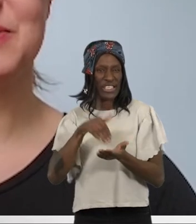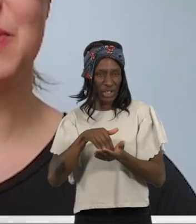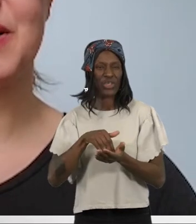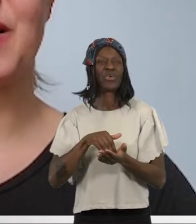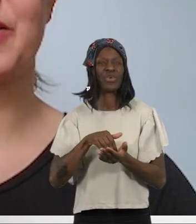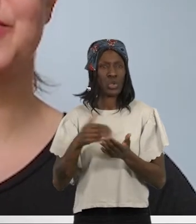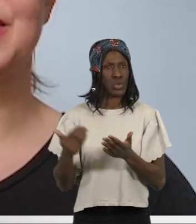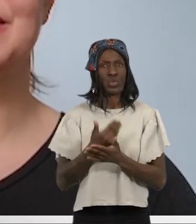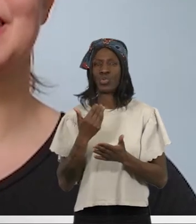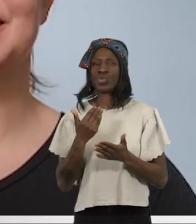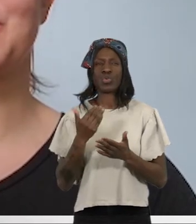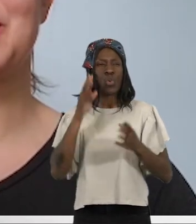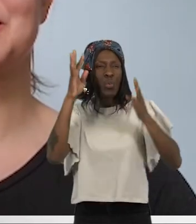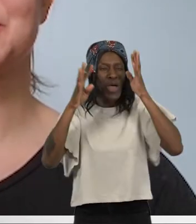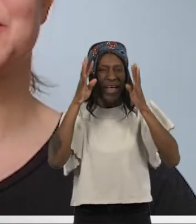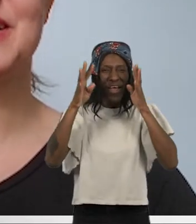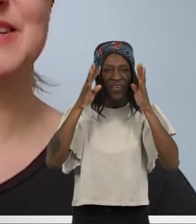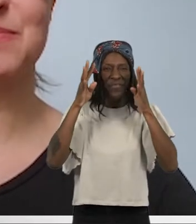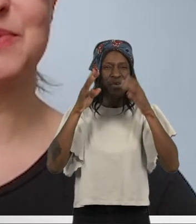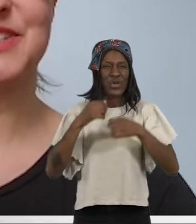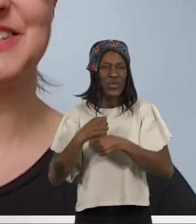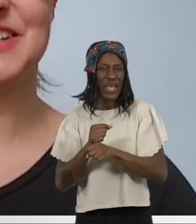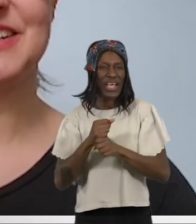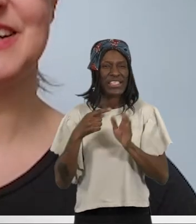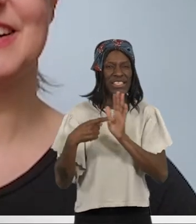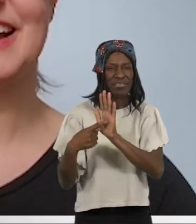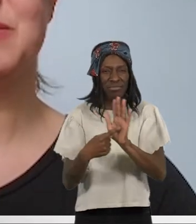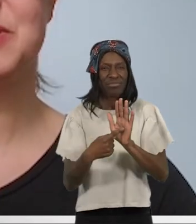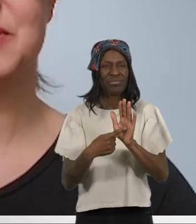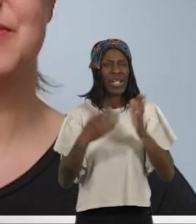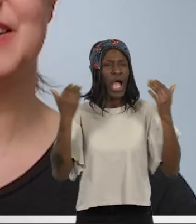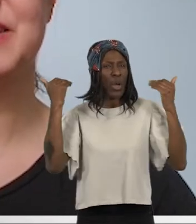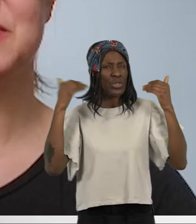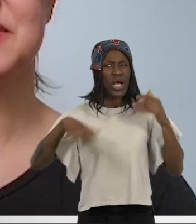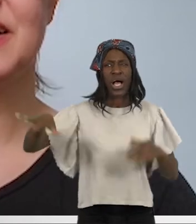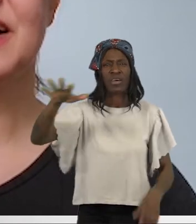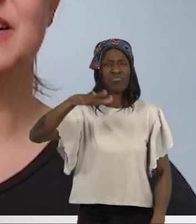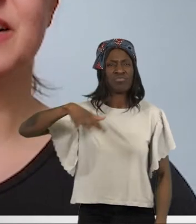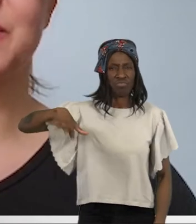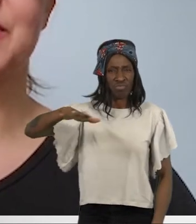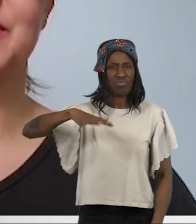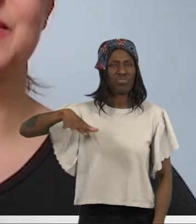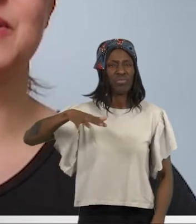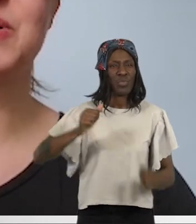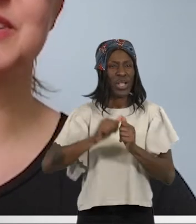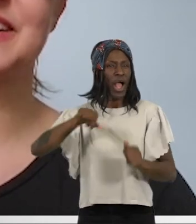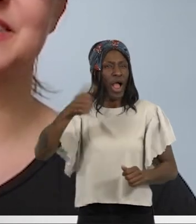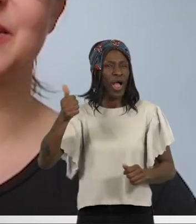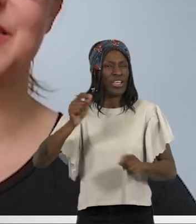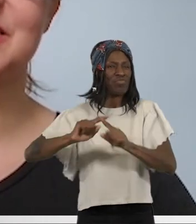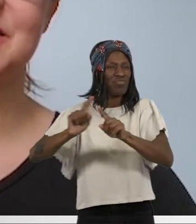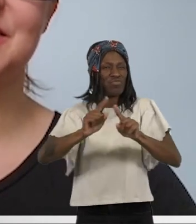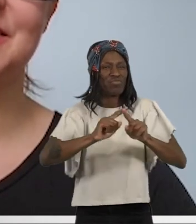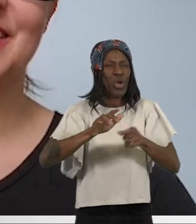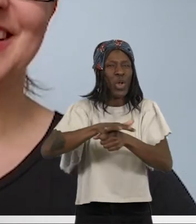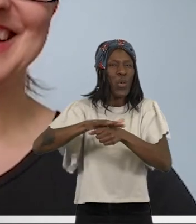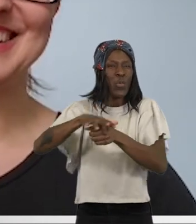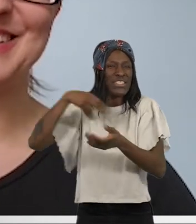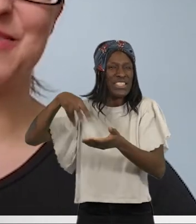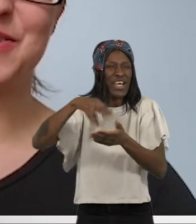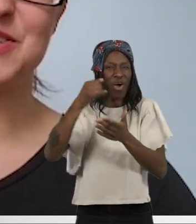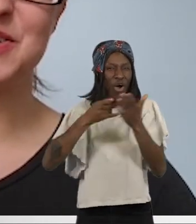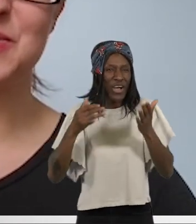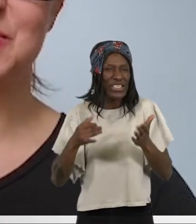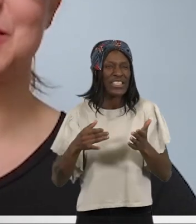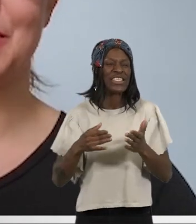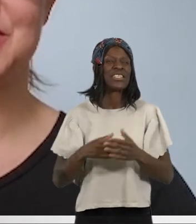we had a new choreography that was created and presented in outdoor venues along with other local dance artists in